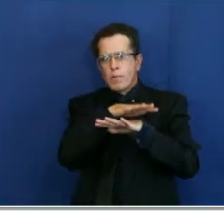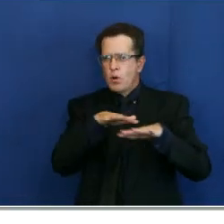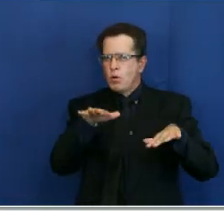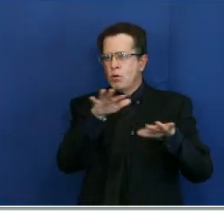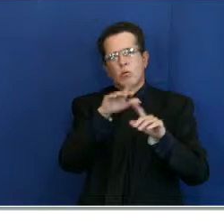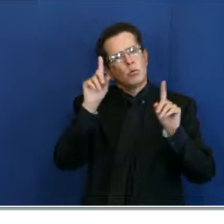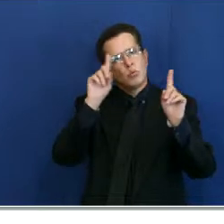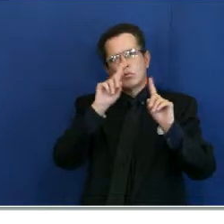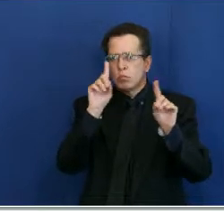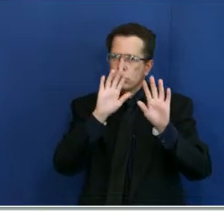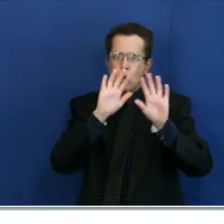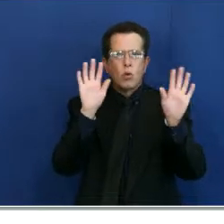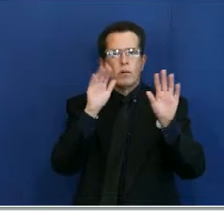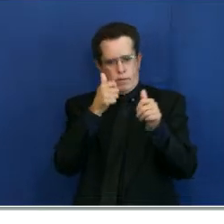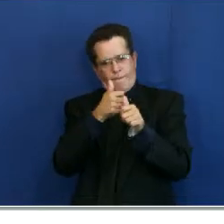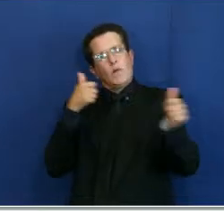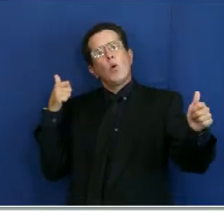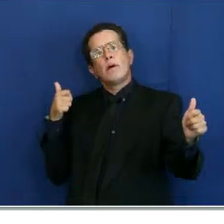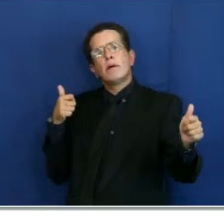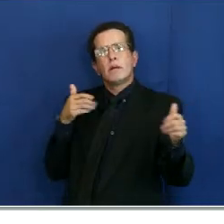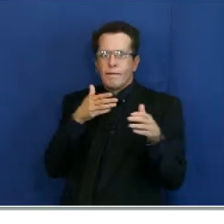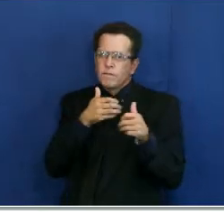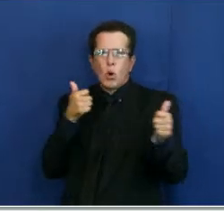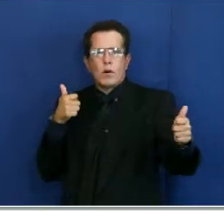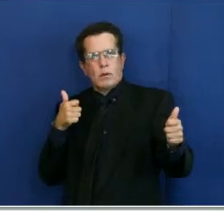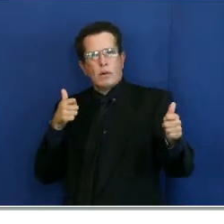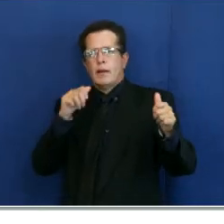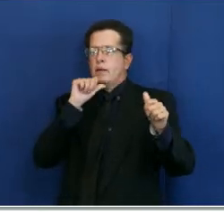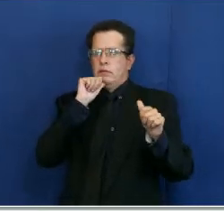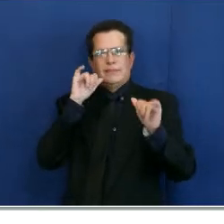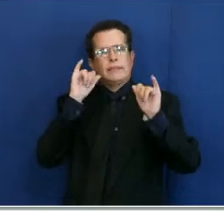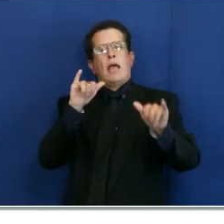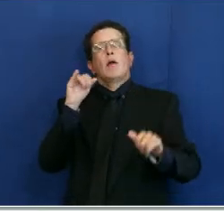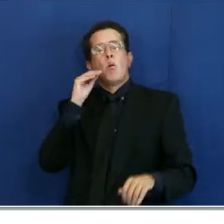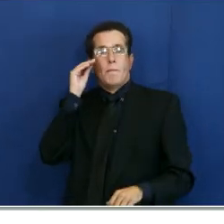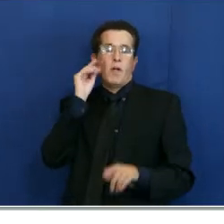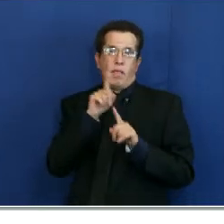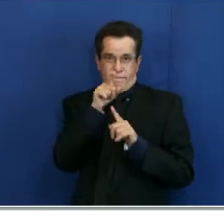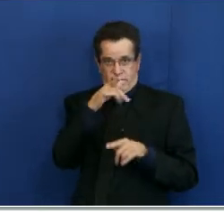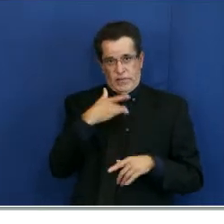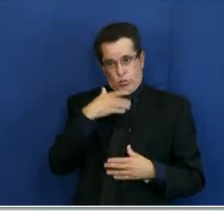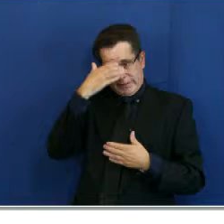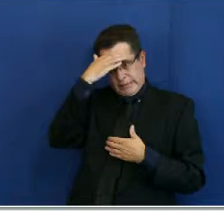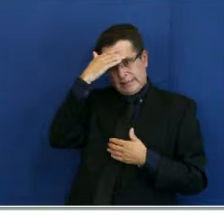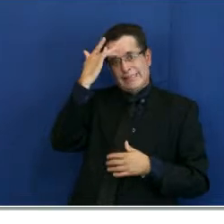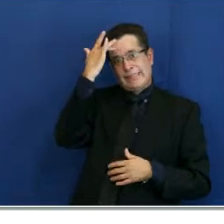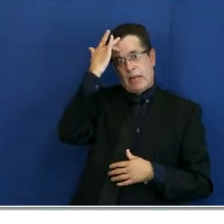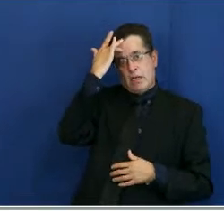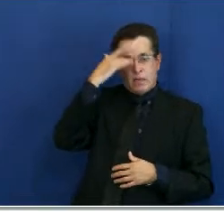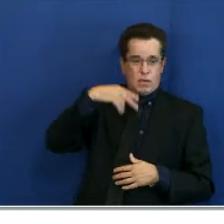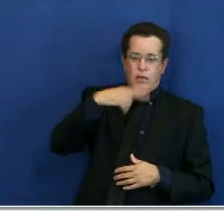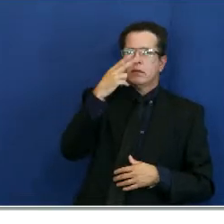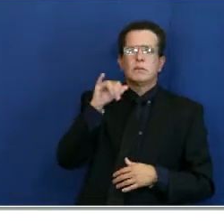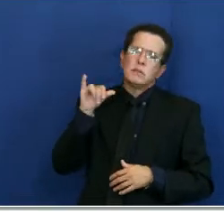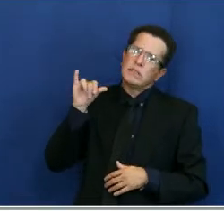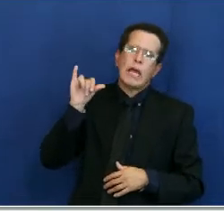public, and avoiding crowds and staying at home if you're sick. These are all